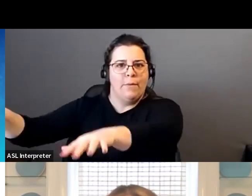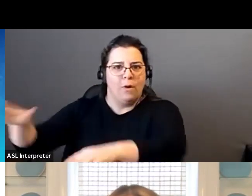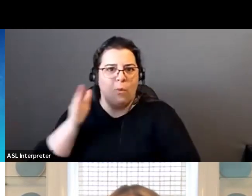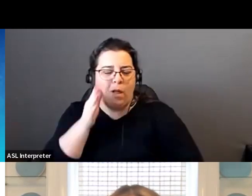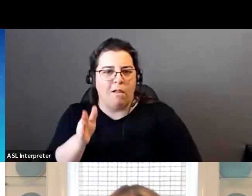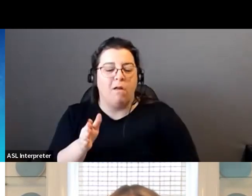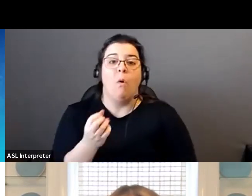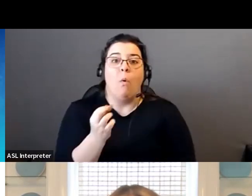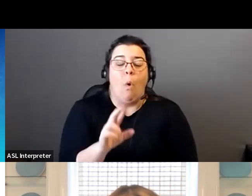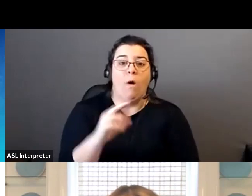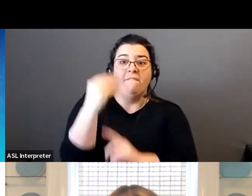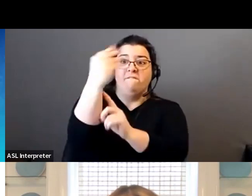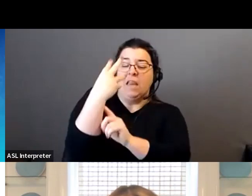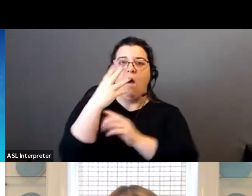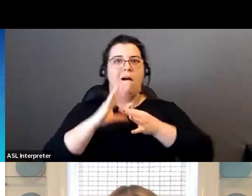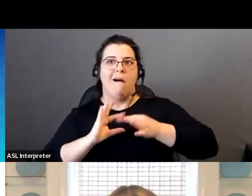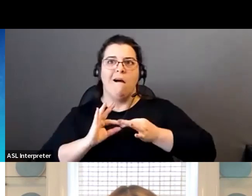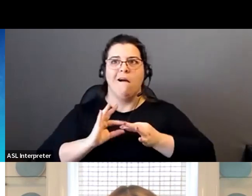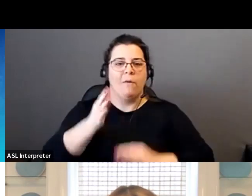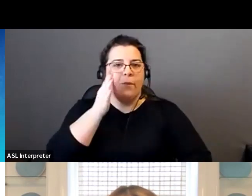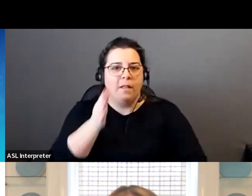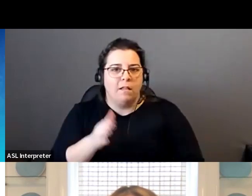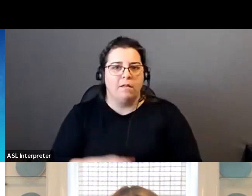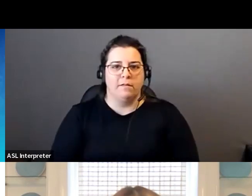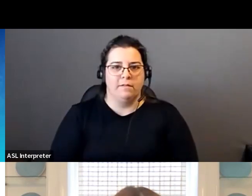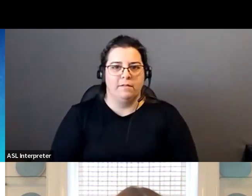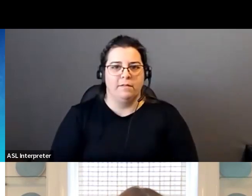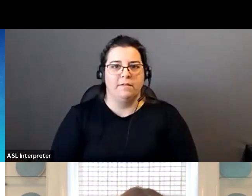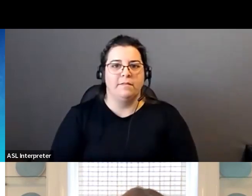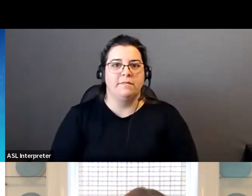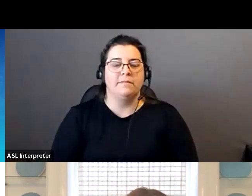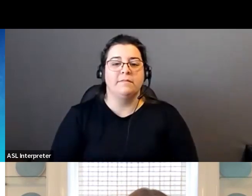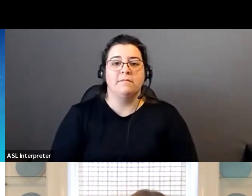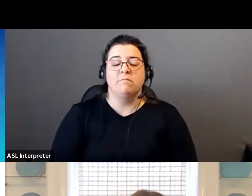if they've had a good experience, say, "Hey, do you know anyone else that you think would be good for the show?"